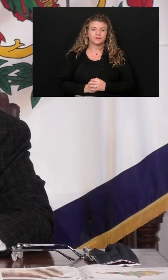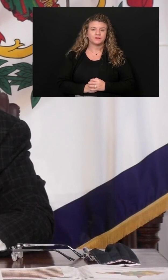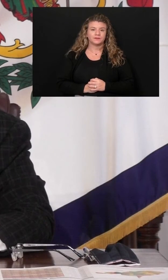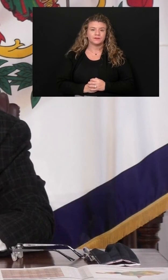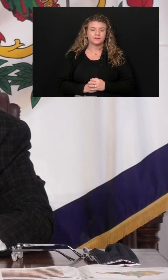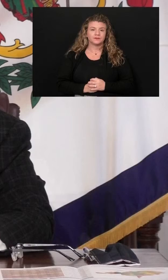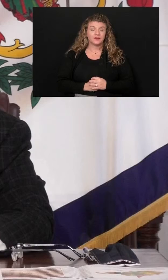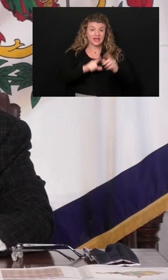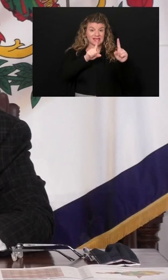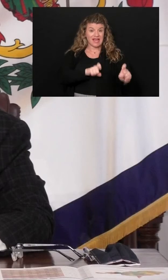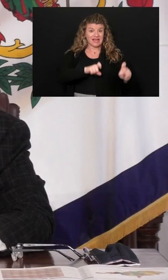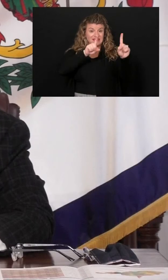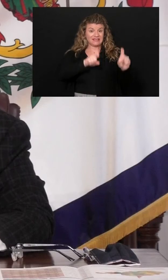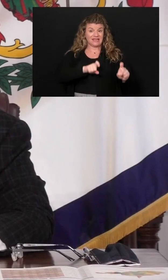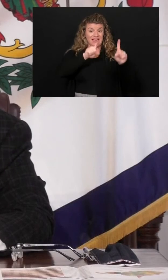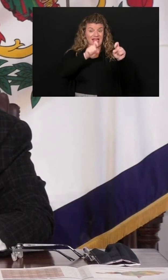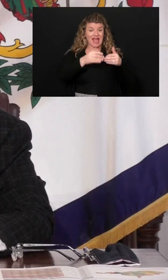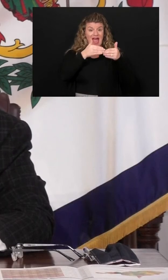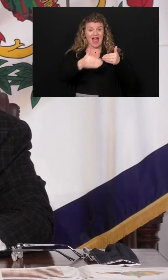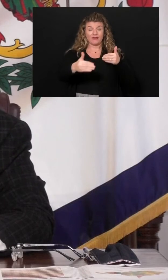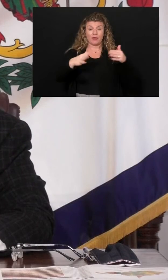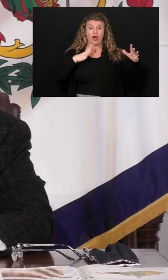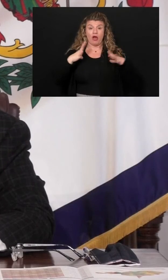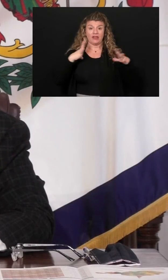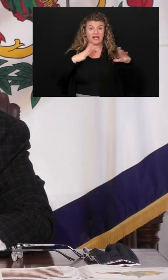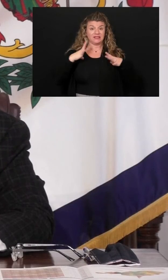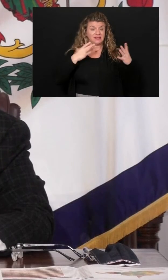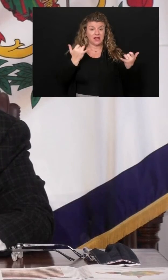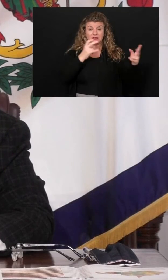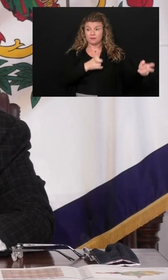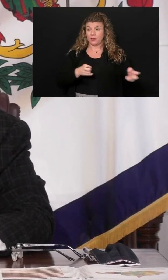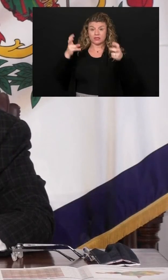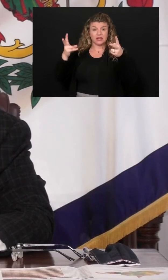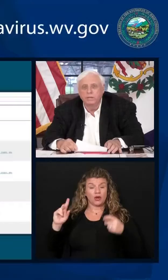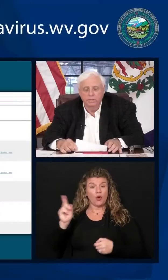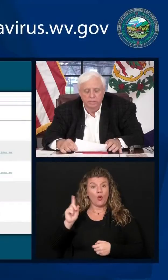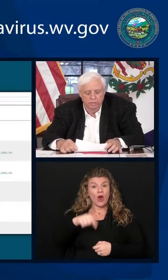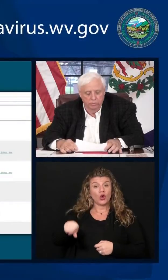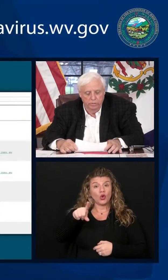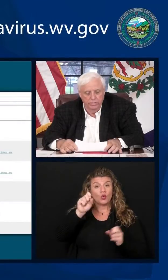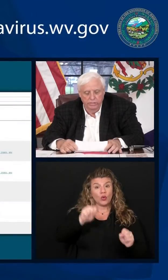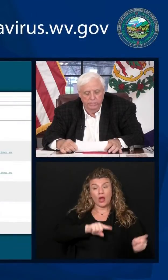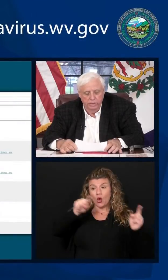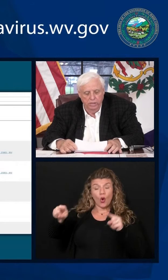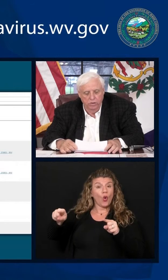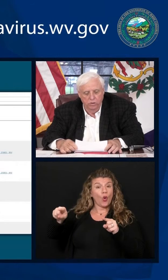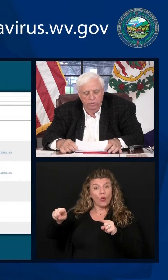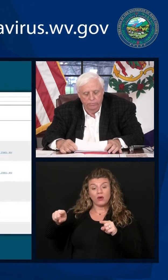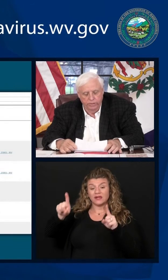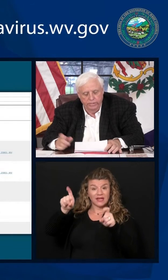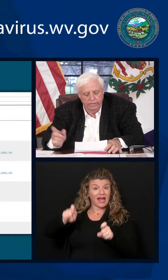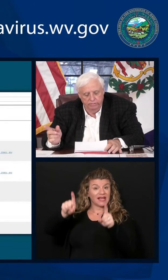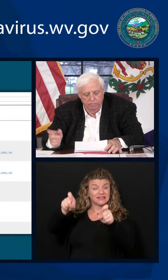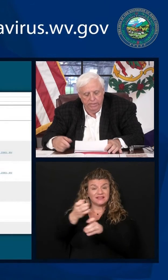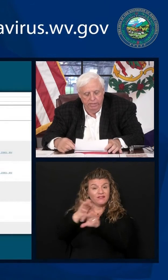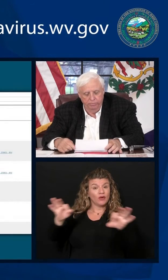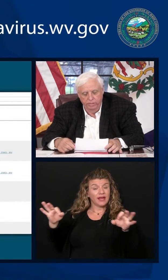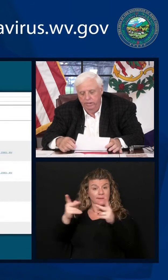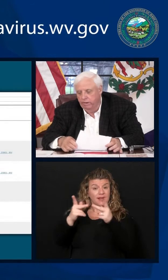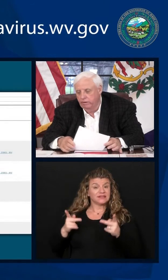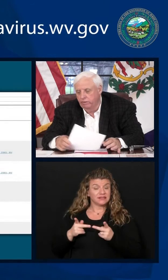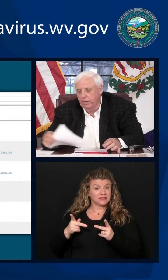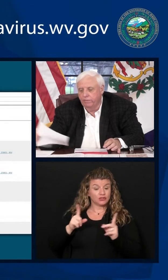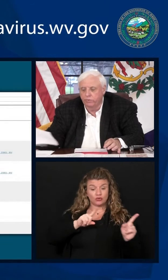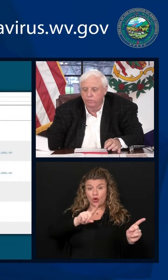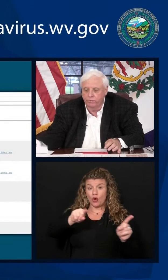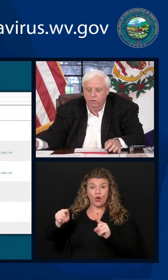the testing after the holidays is all up, you know, where you can go, and the free testing maps